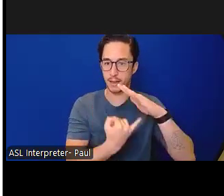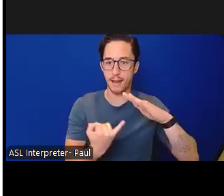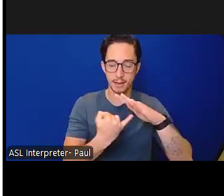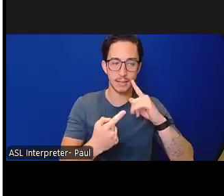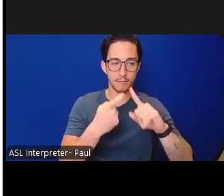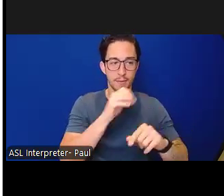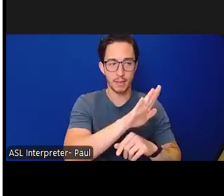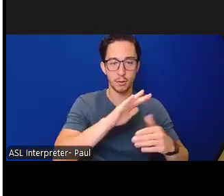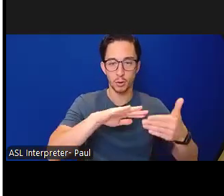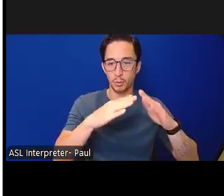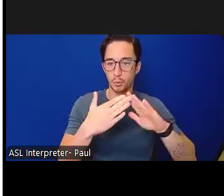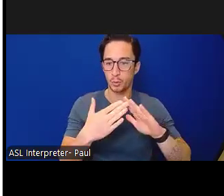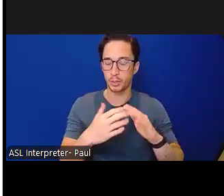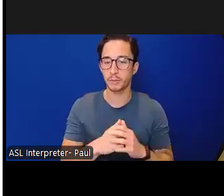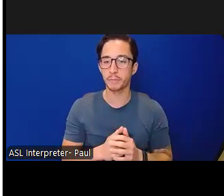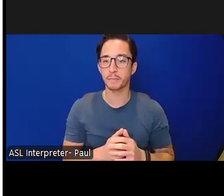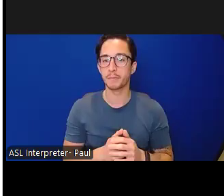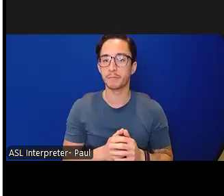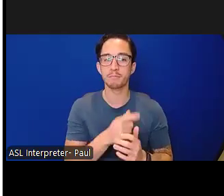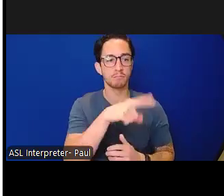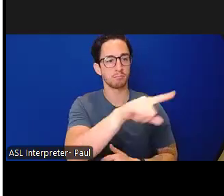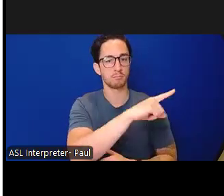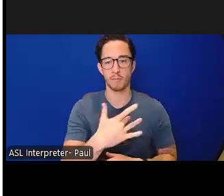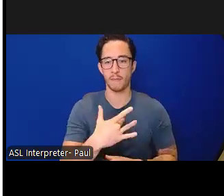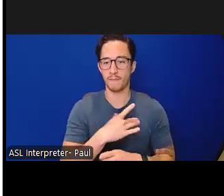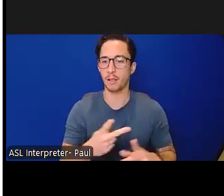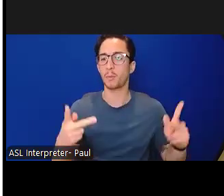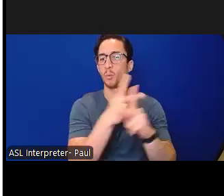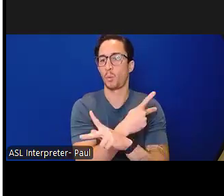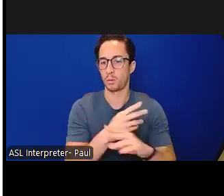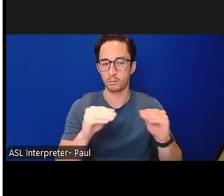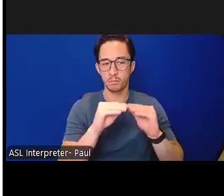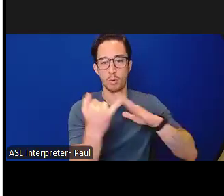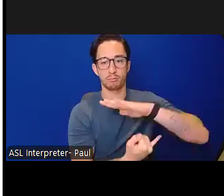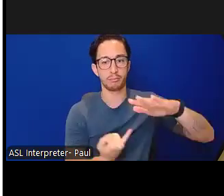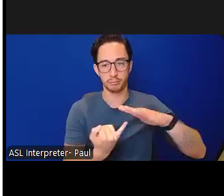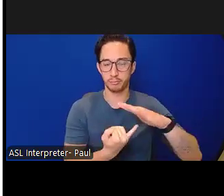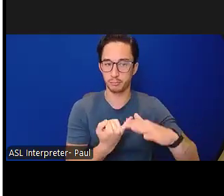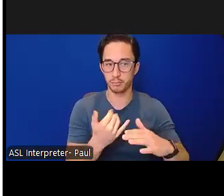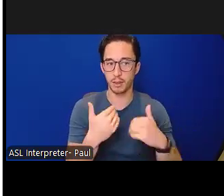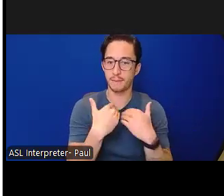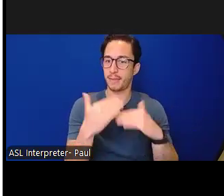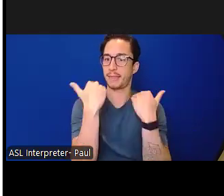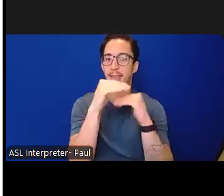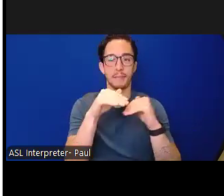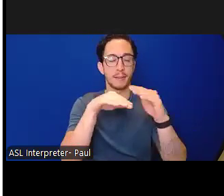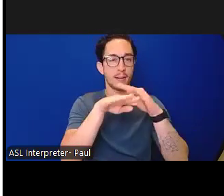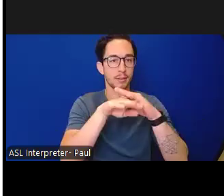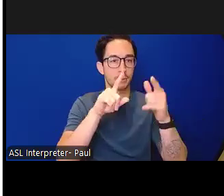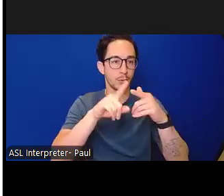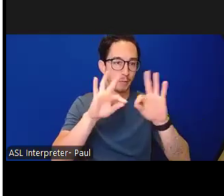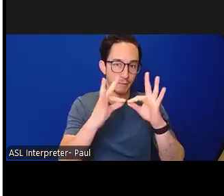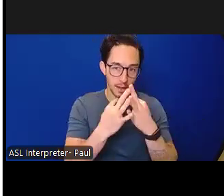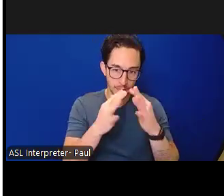community. So they feel even further alienated, have limited access to their family and support networks.